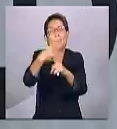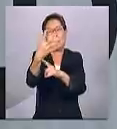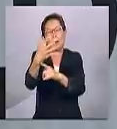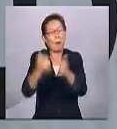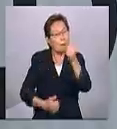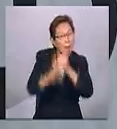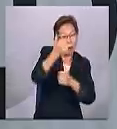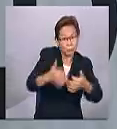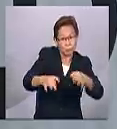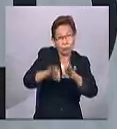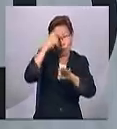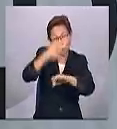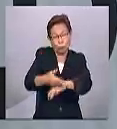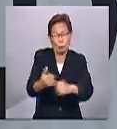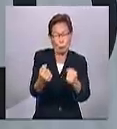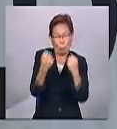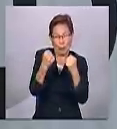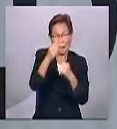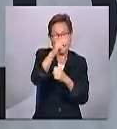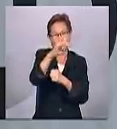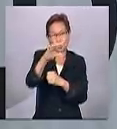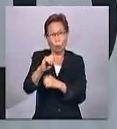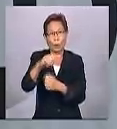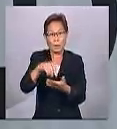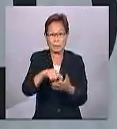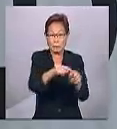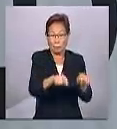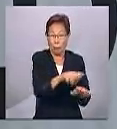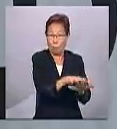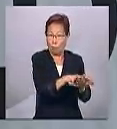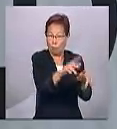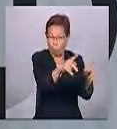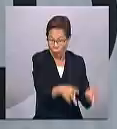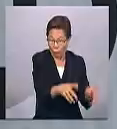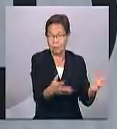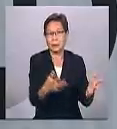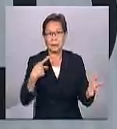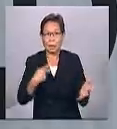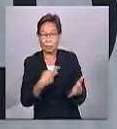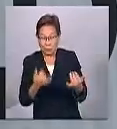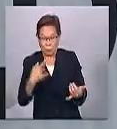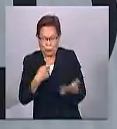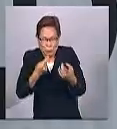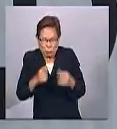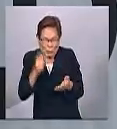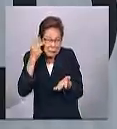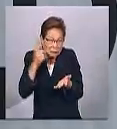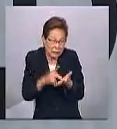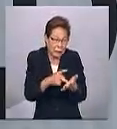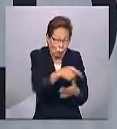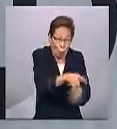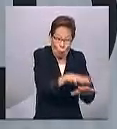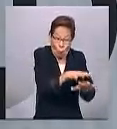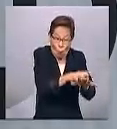for us to enhance the MCO in the hotspot area. So now we try to detect the hotspot area, and